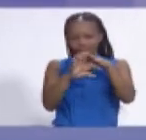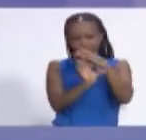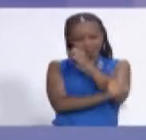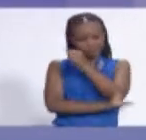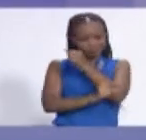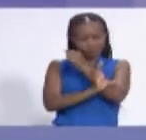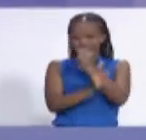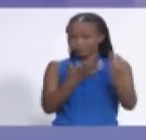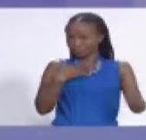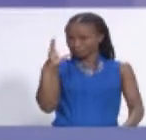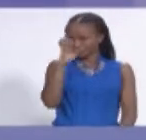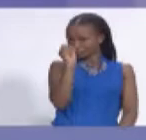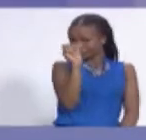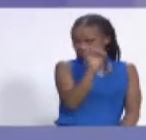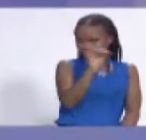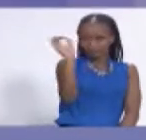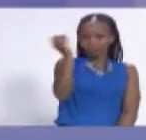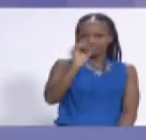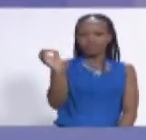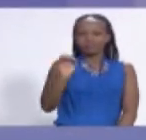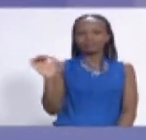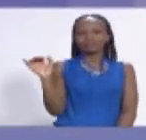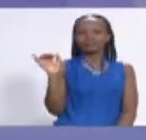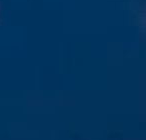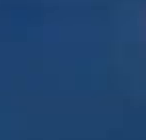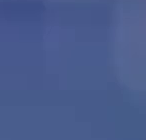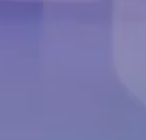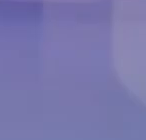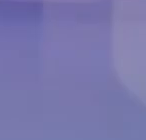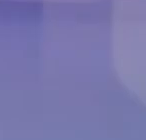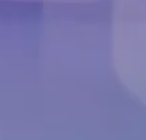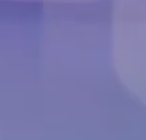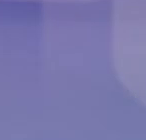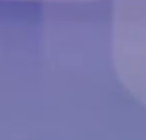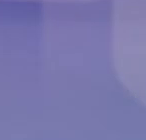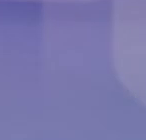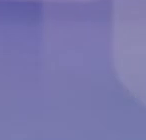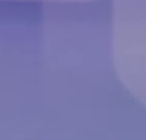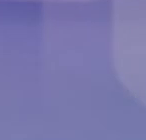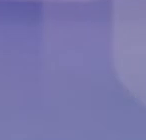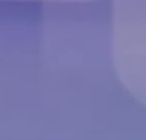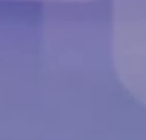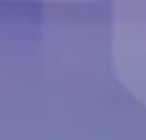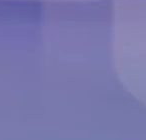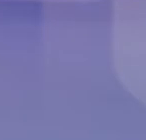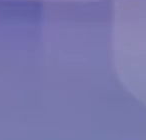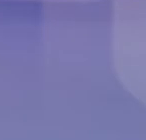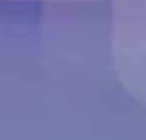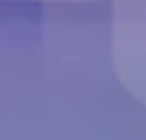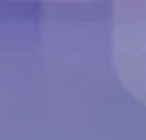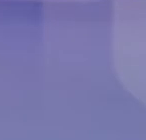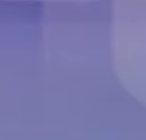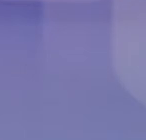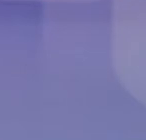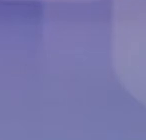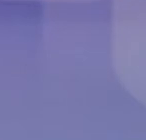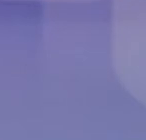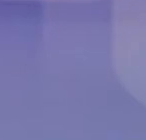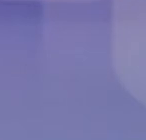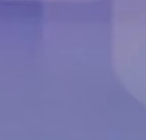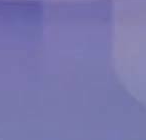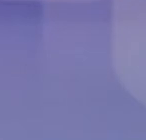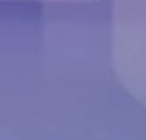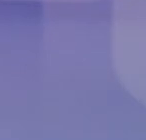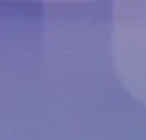that interview. We'll see you after this very short break. Stay with us. All right, welcome back. Glad you're still with us. This is Ebru TV